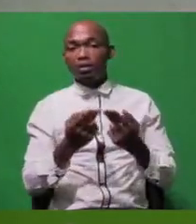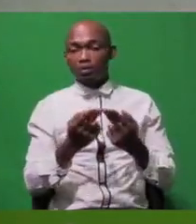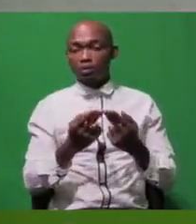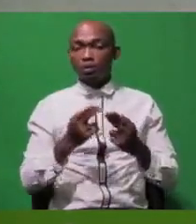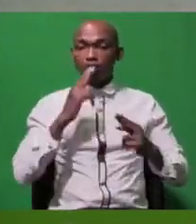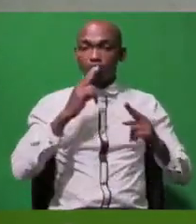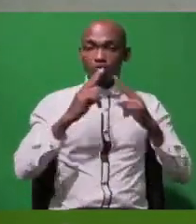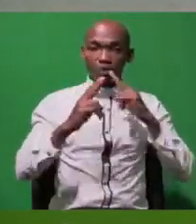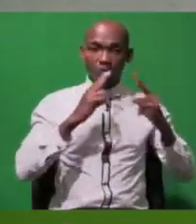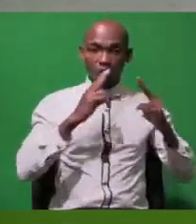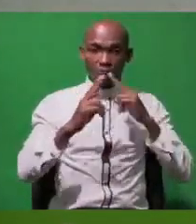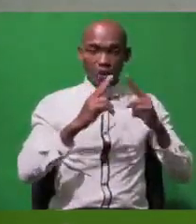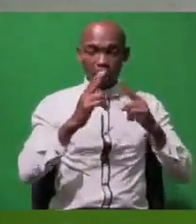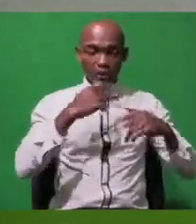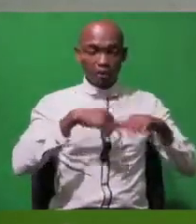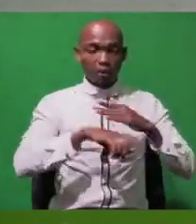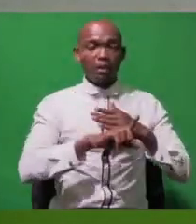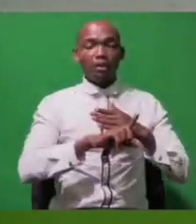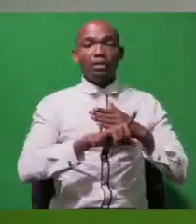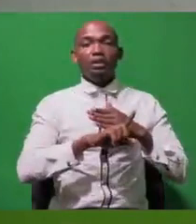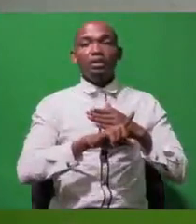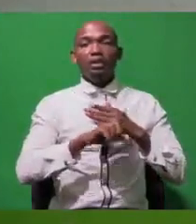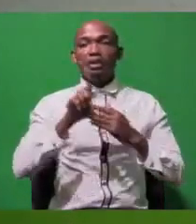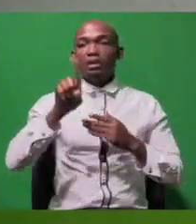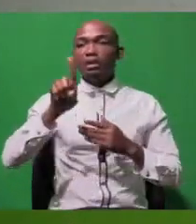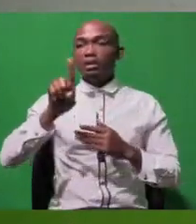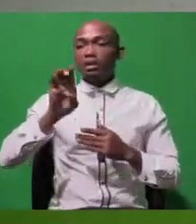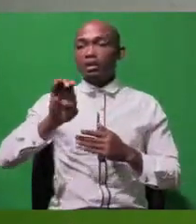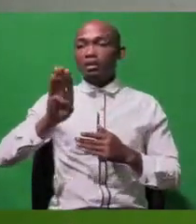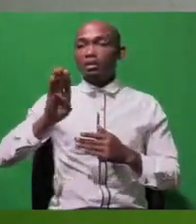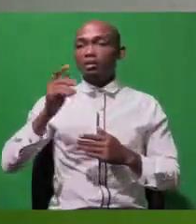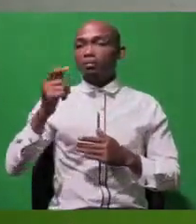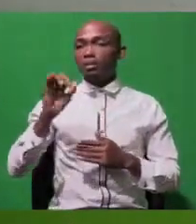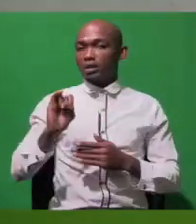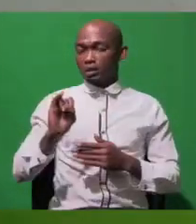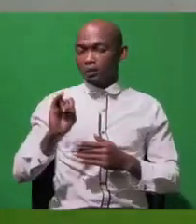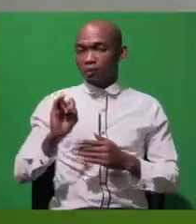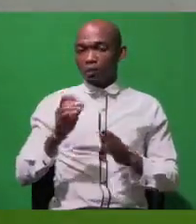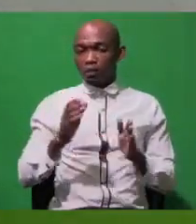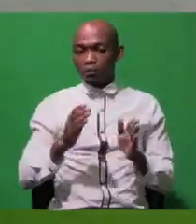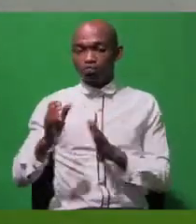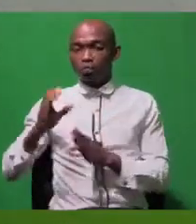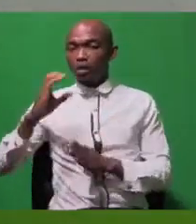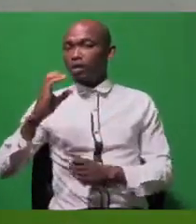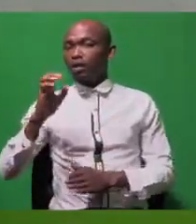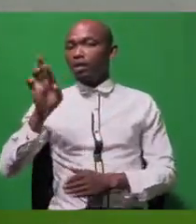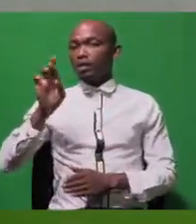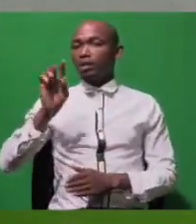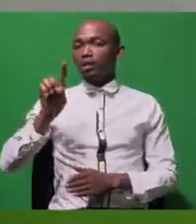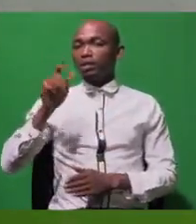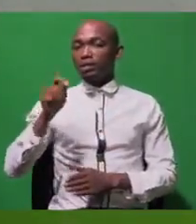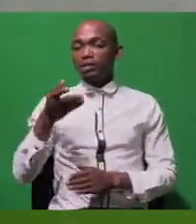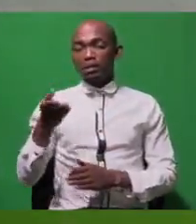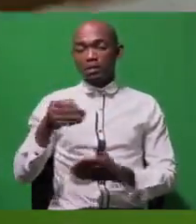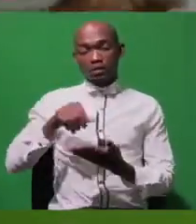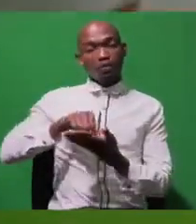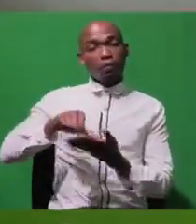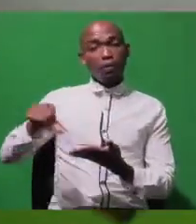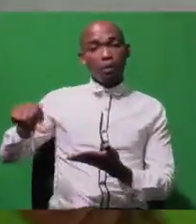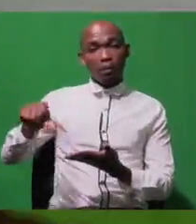about debit side is a side of receipt, and the credit side is a side of